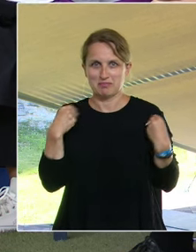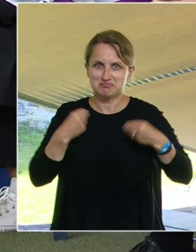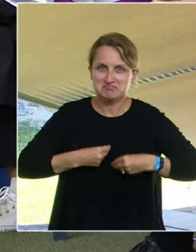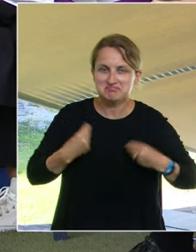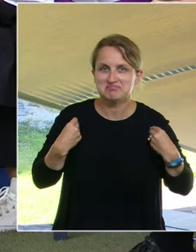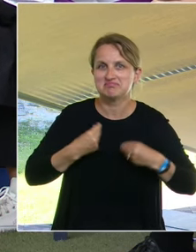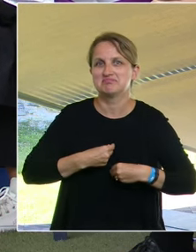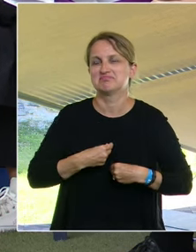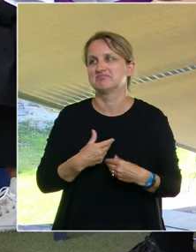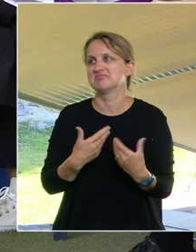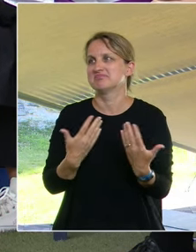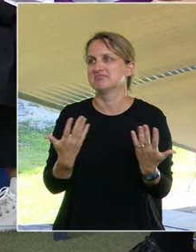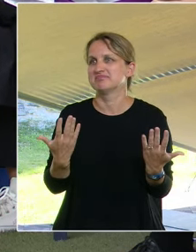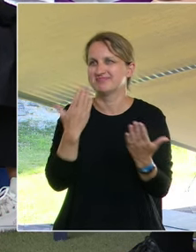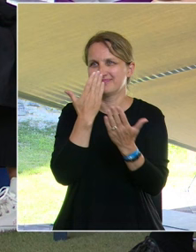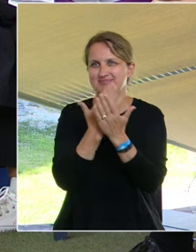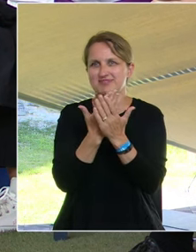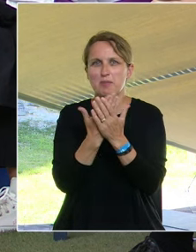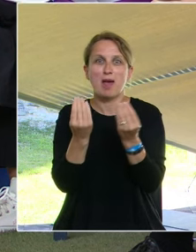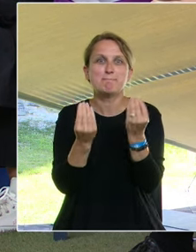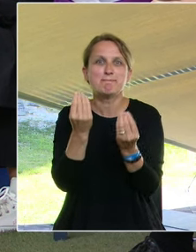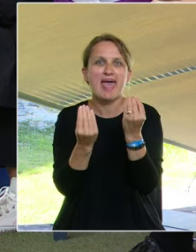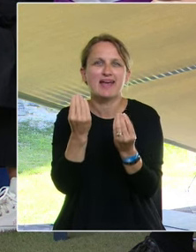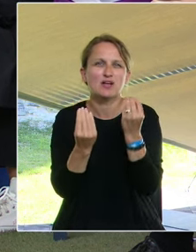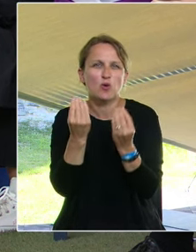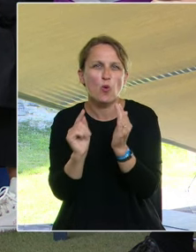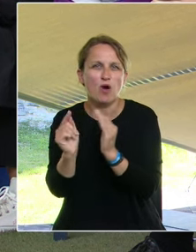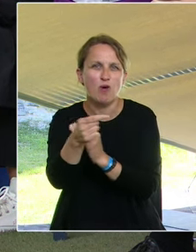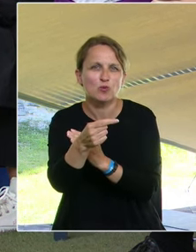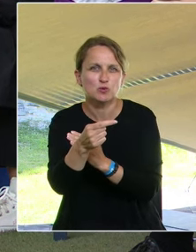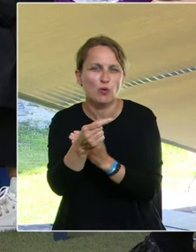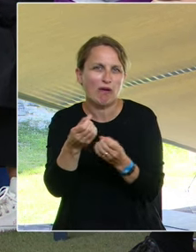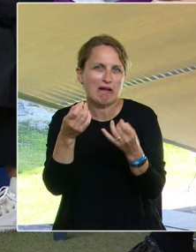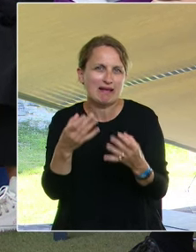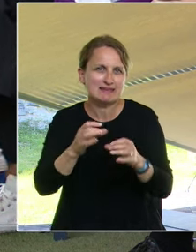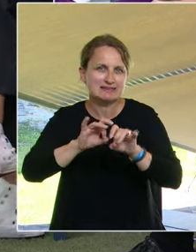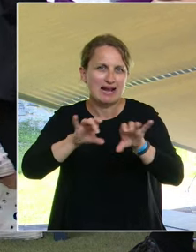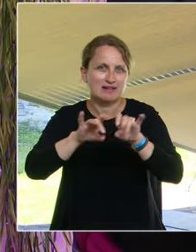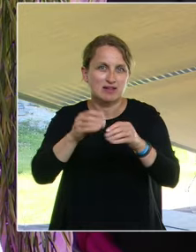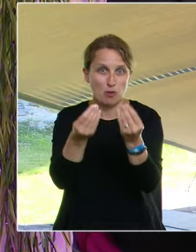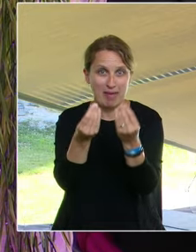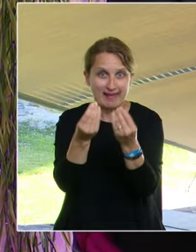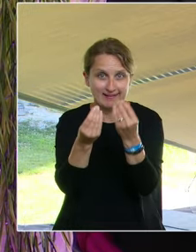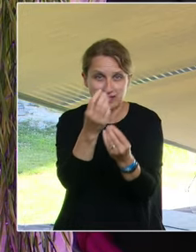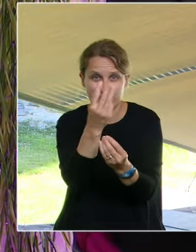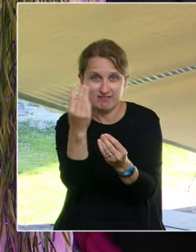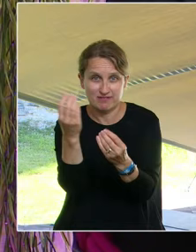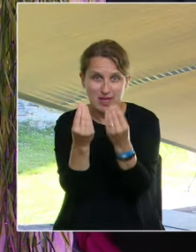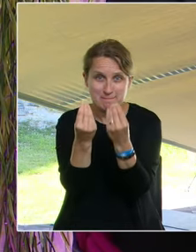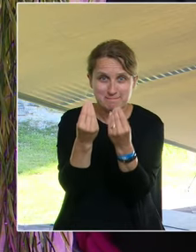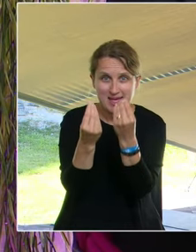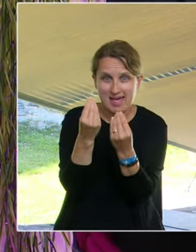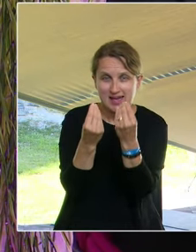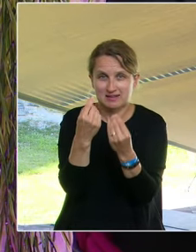more easier to explain via the gaming. So if you play the game, you probably will have somebody